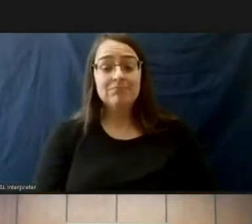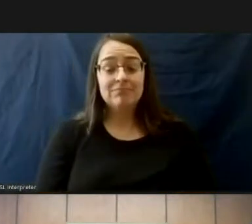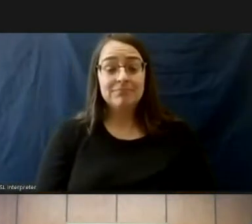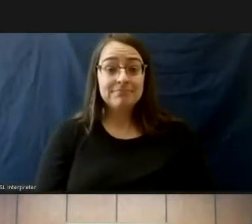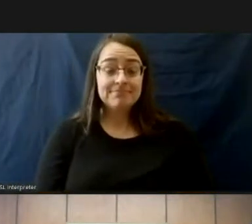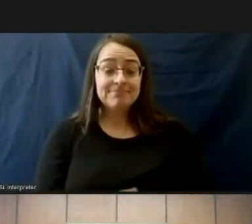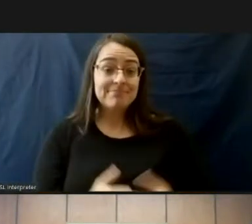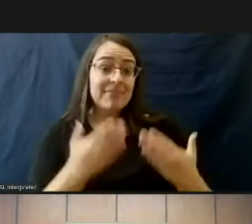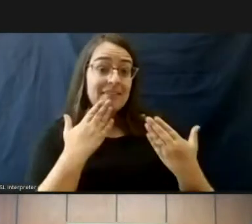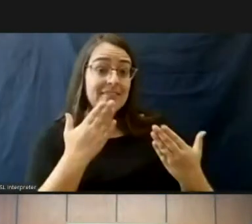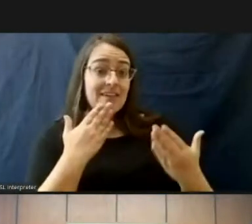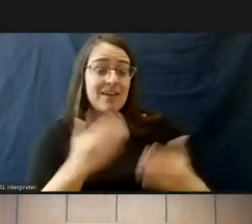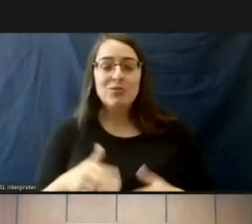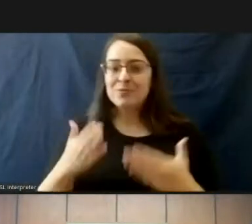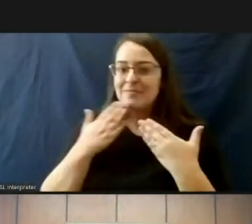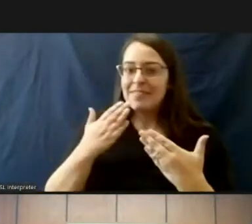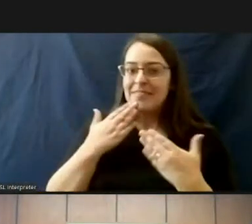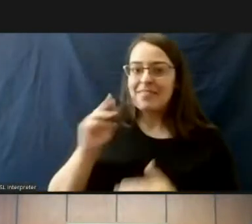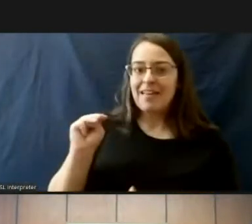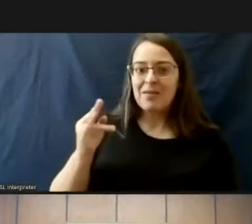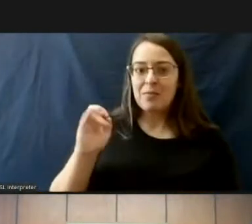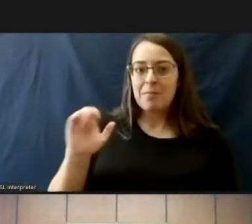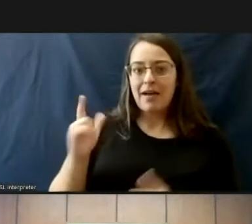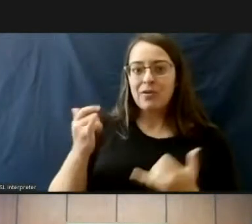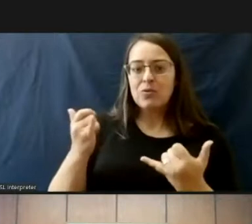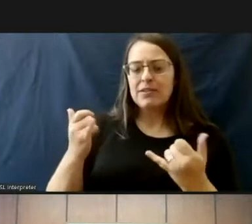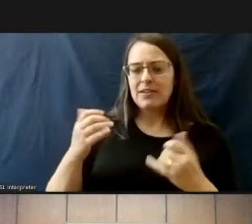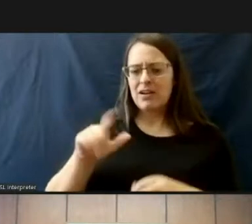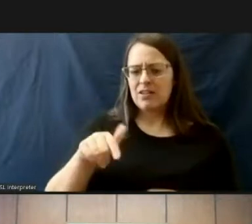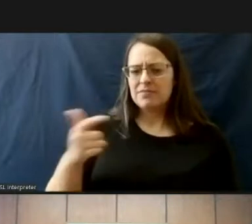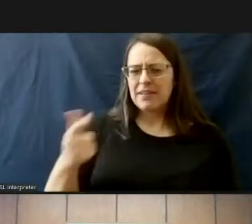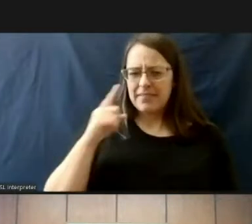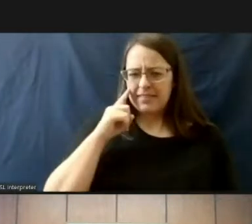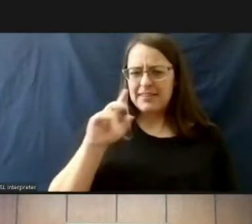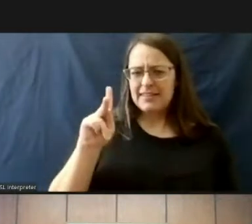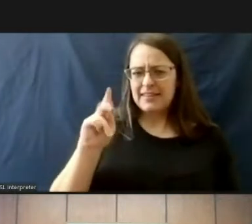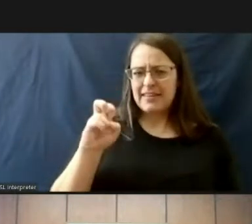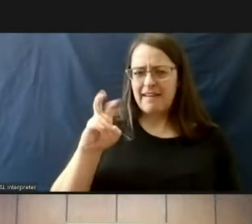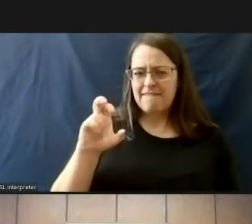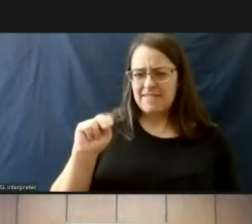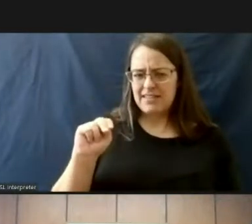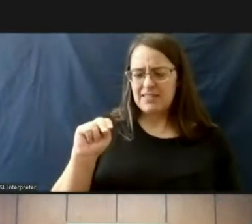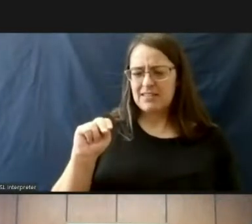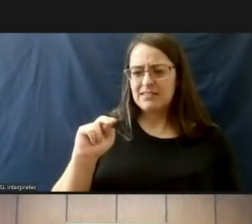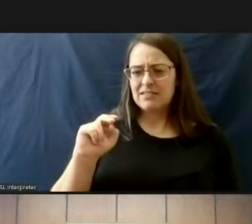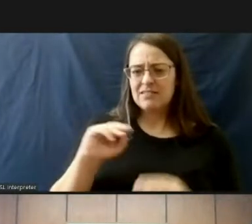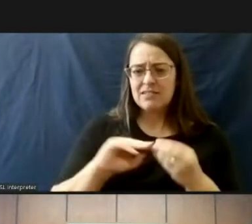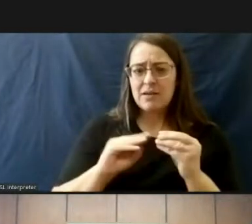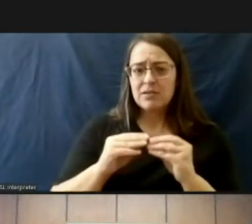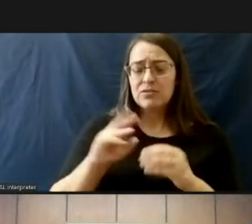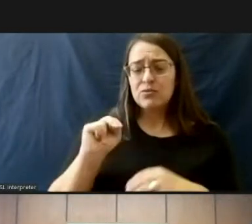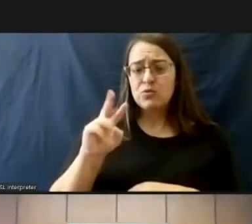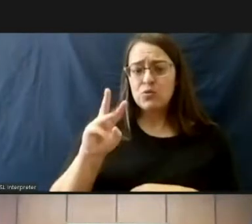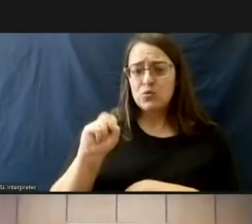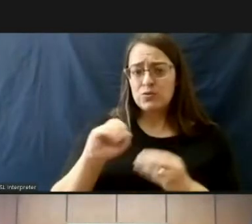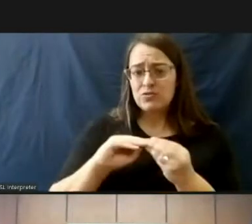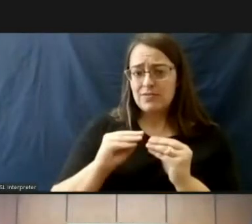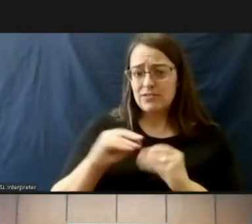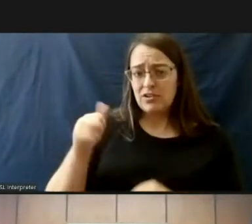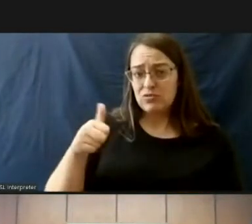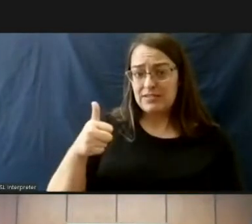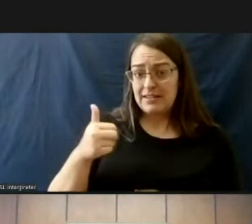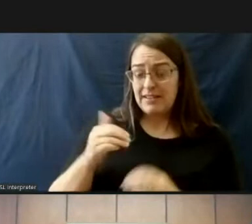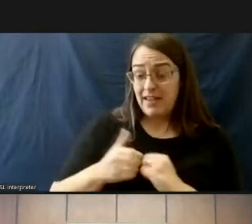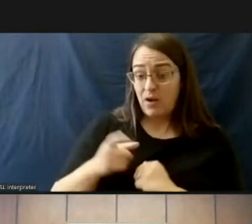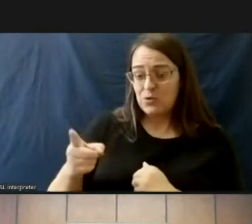Thank you, Michael. Let's now go to, if I'm not mistaken, Kevin Welch of News Channel 10. Kevin, how are you? I'm good, Dave.